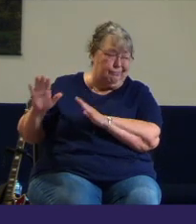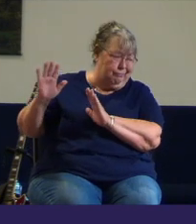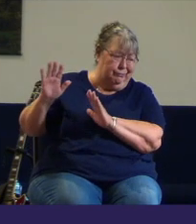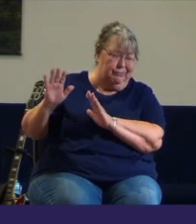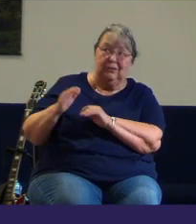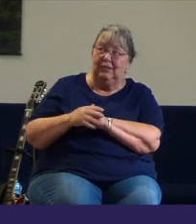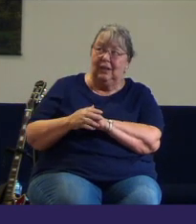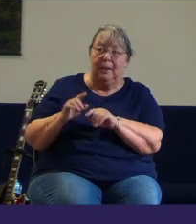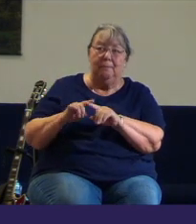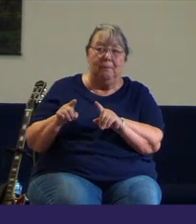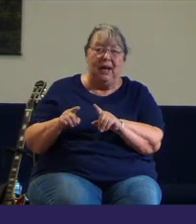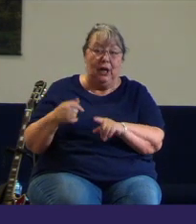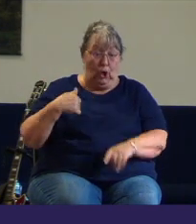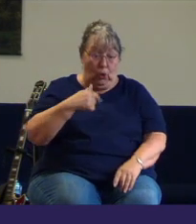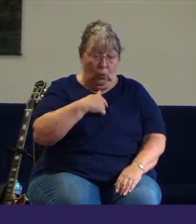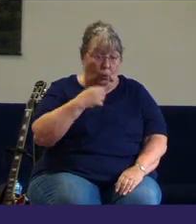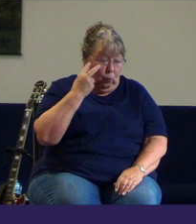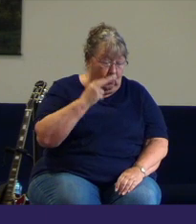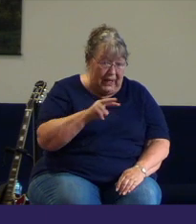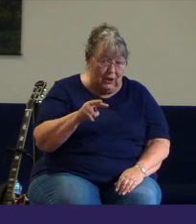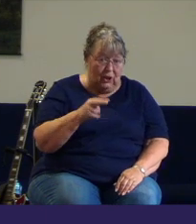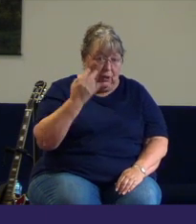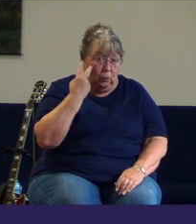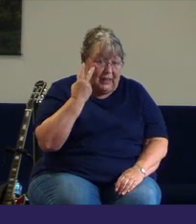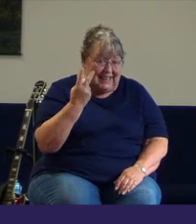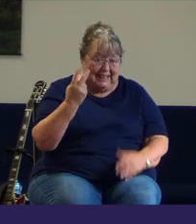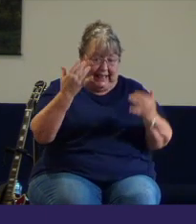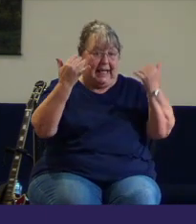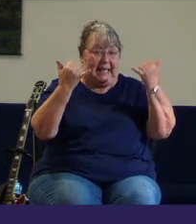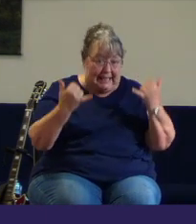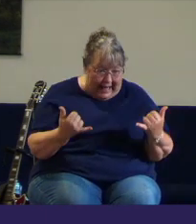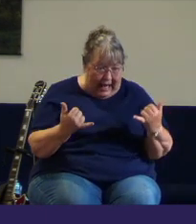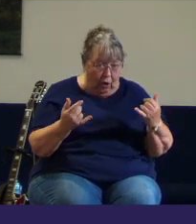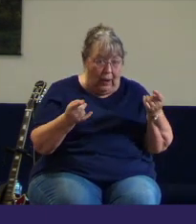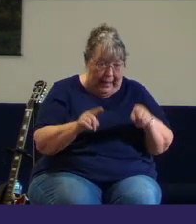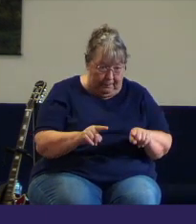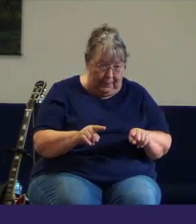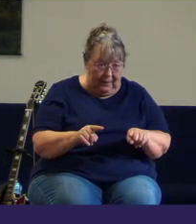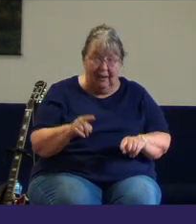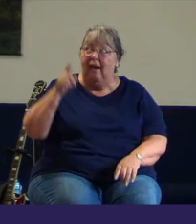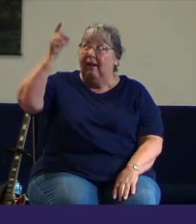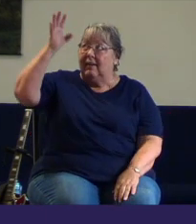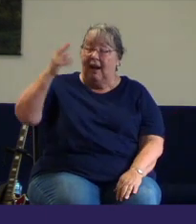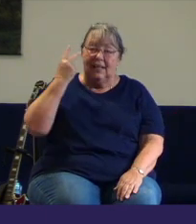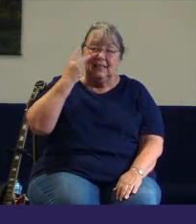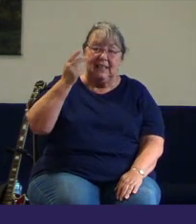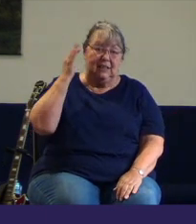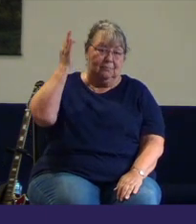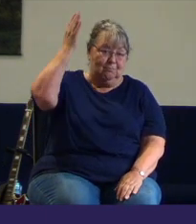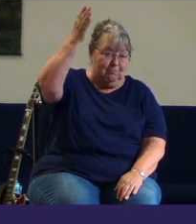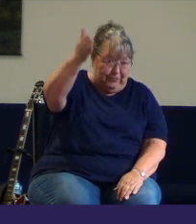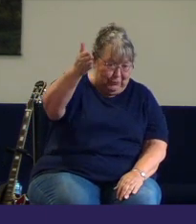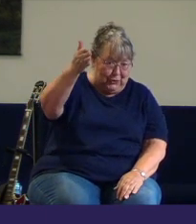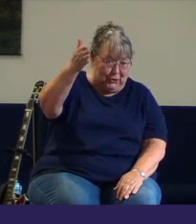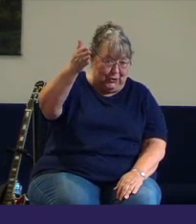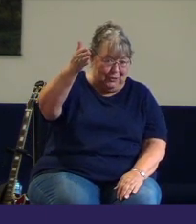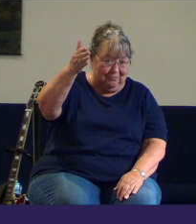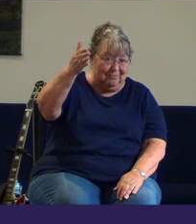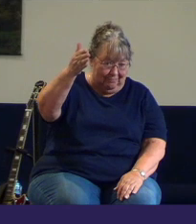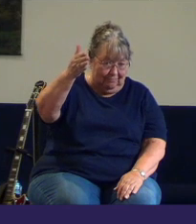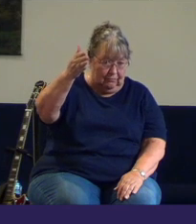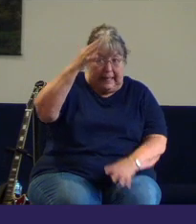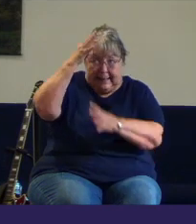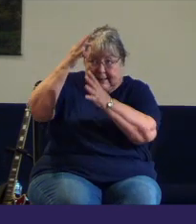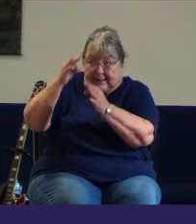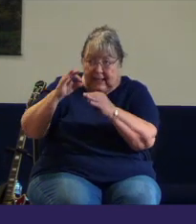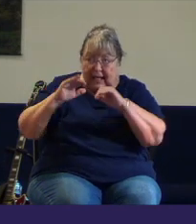looking ahead. We look at the present, and we determine what to do in the present, but God looks to the future and determines how